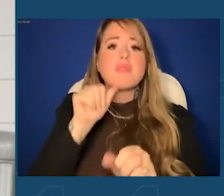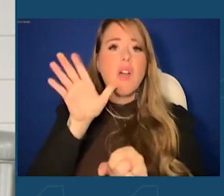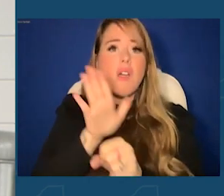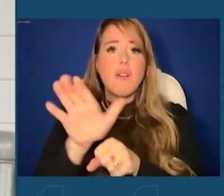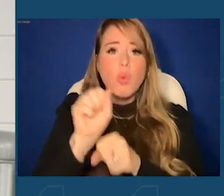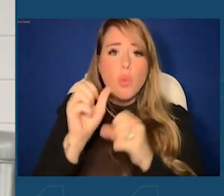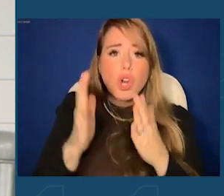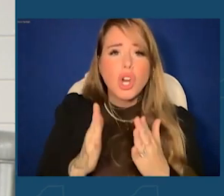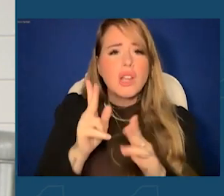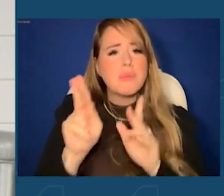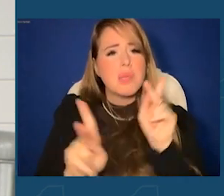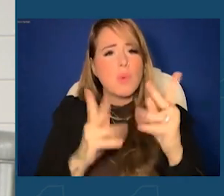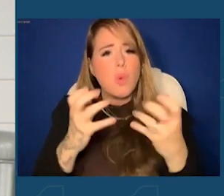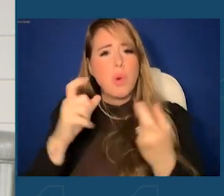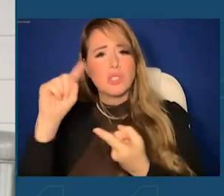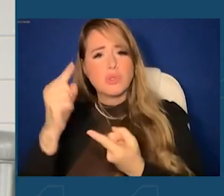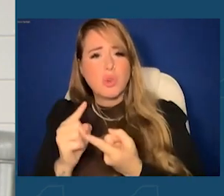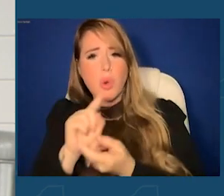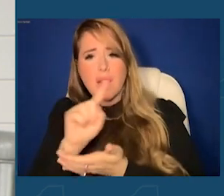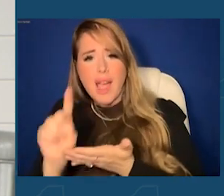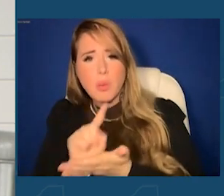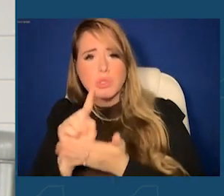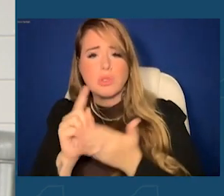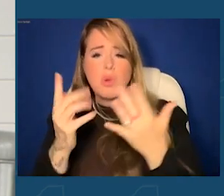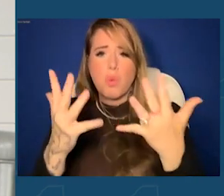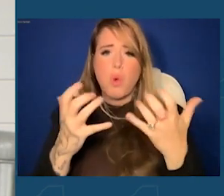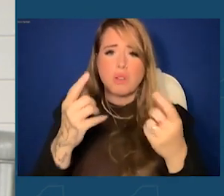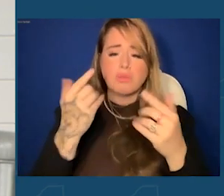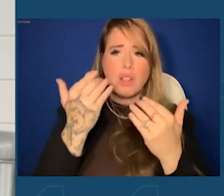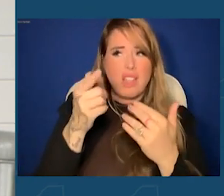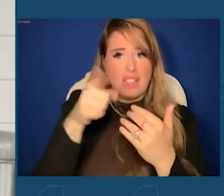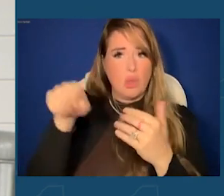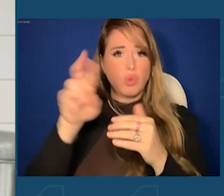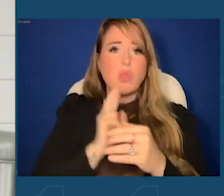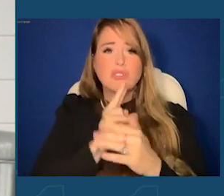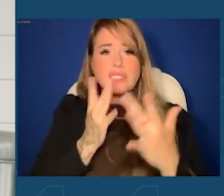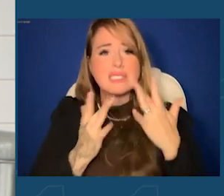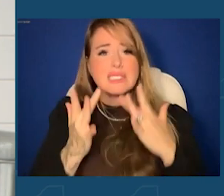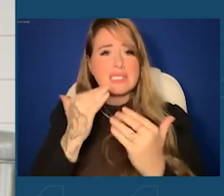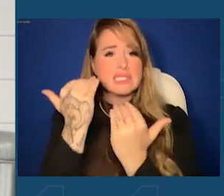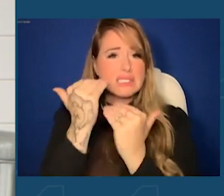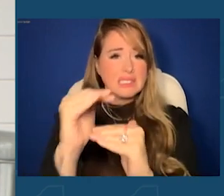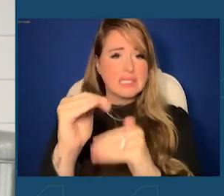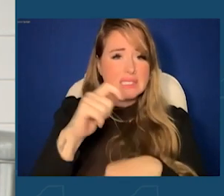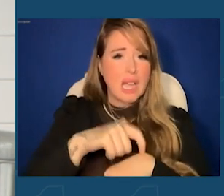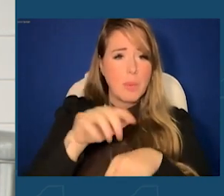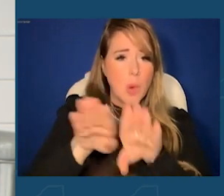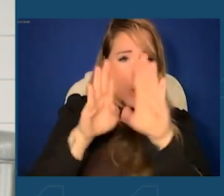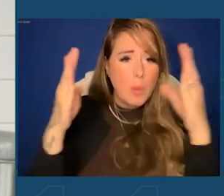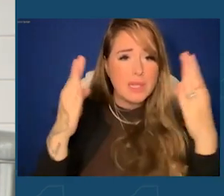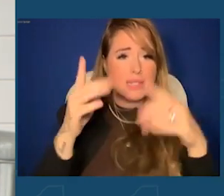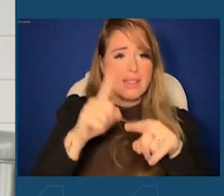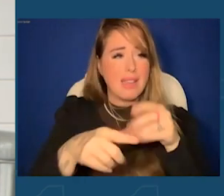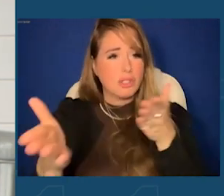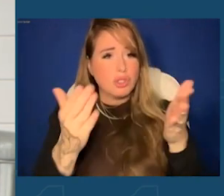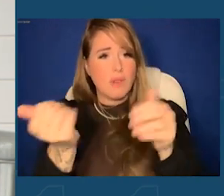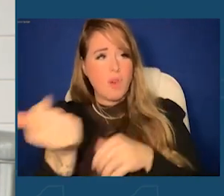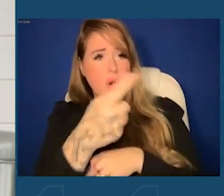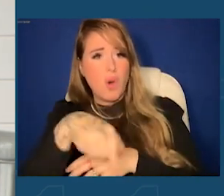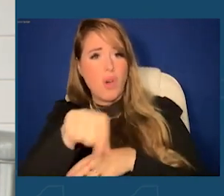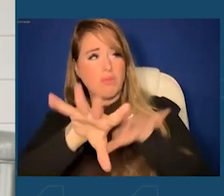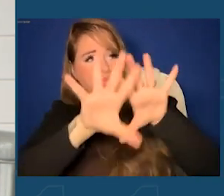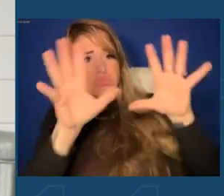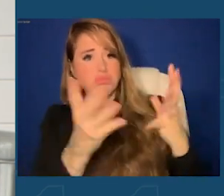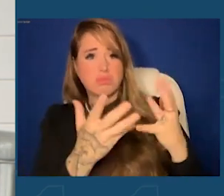hours, reducing the days they're open, having only serve half of a dining room instead of the whole dining room because there are not enough workers here